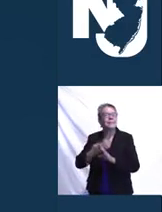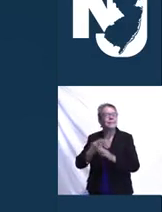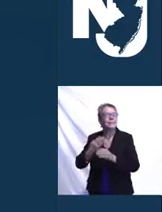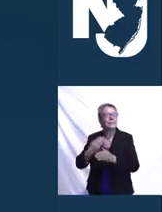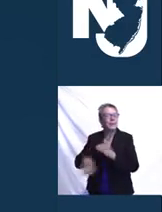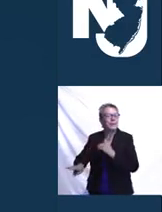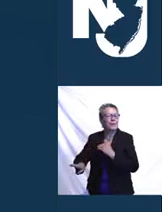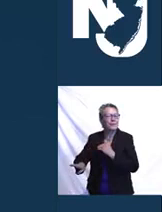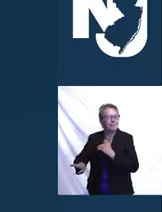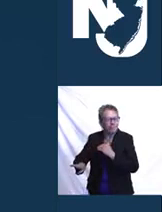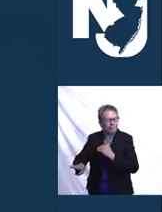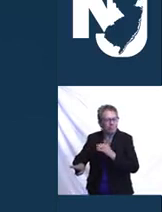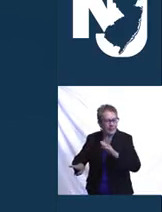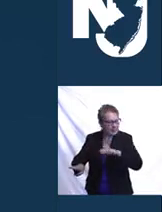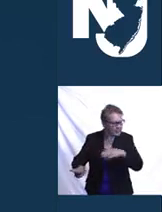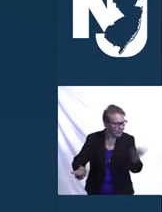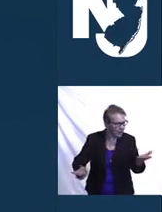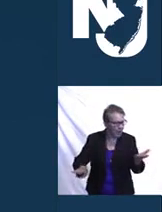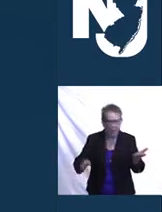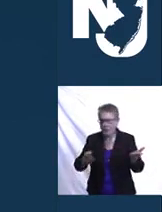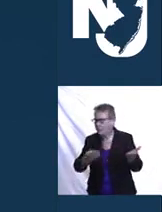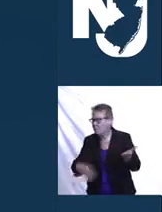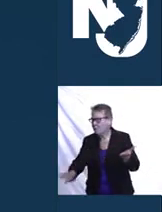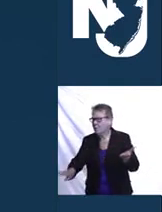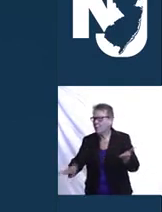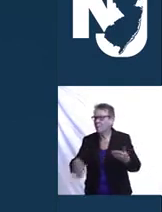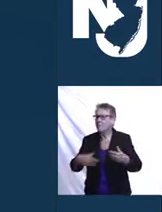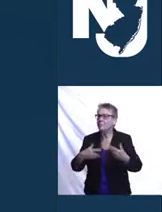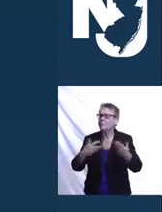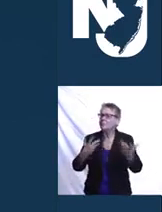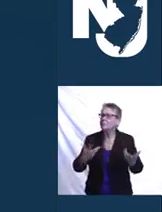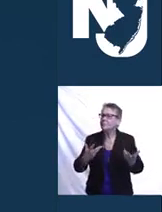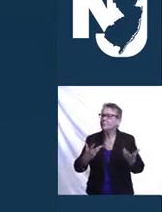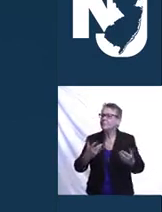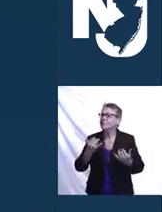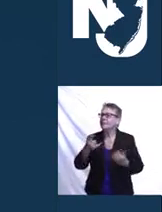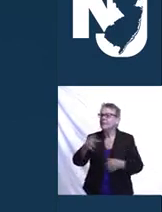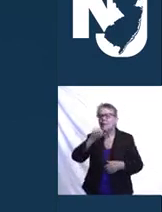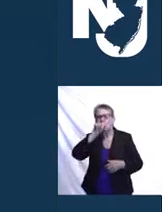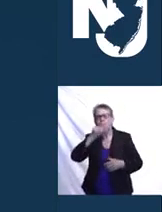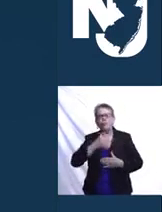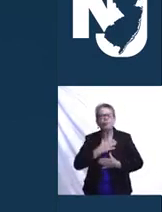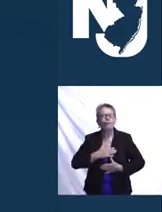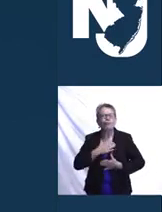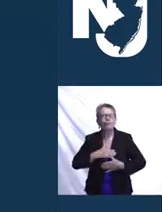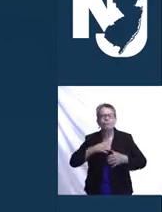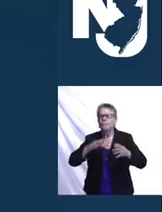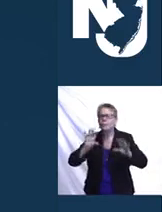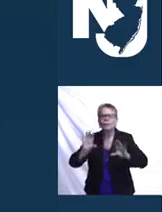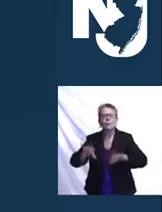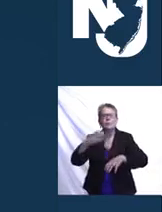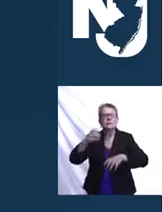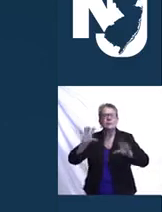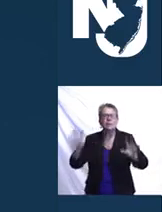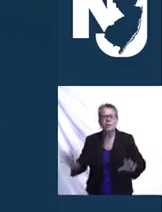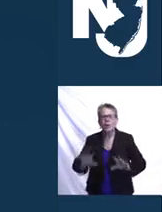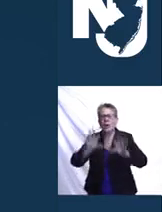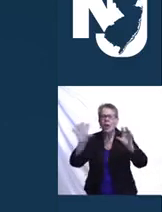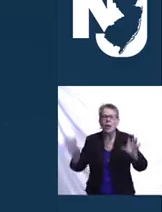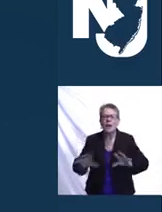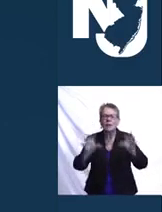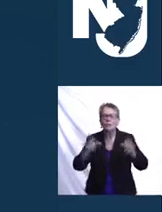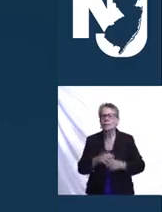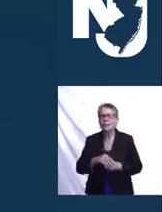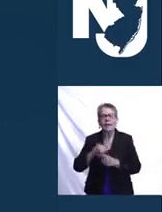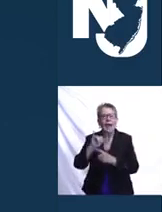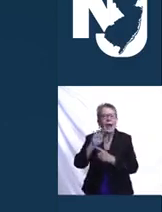his love of Christmas decorating, and his passion for the New York Rangers. May God bless and watch over his memory and the family